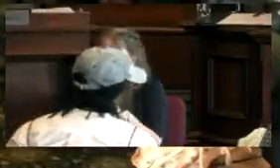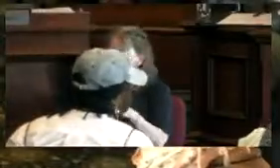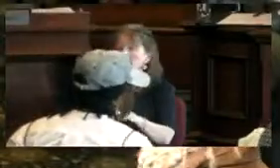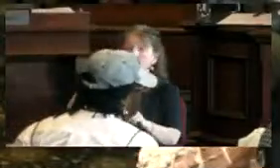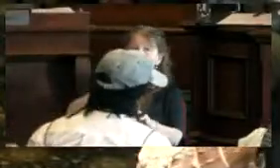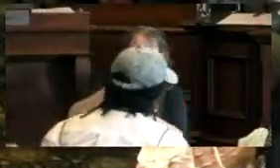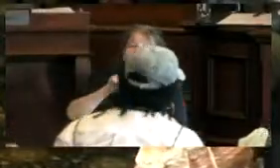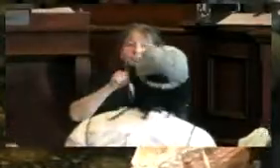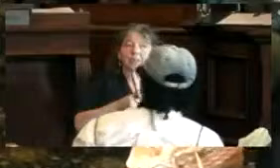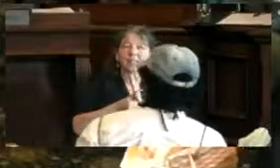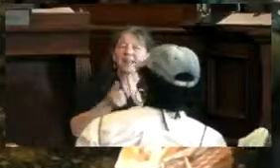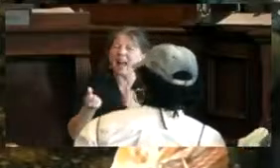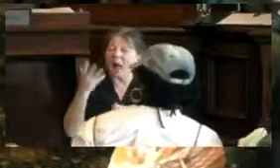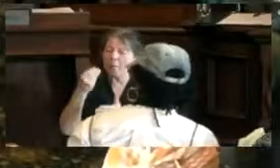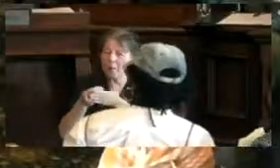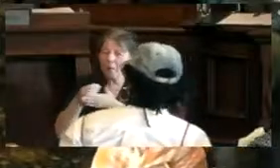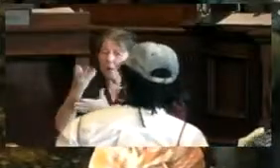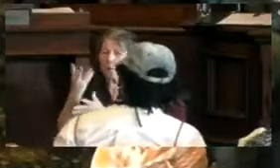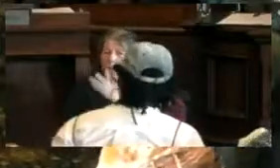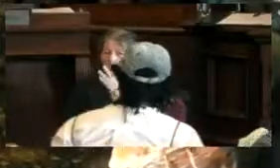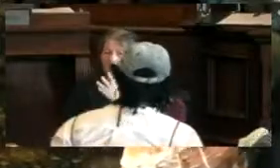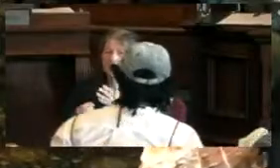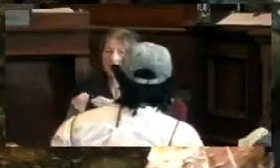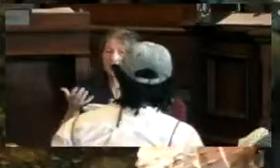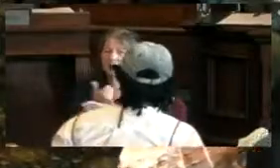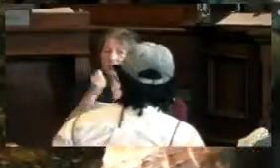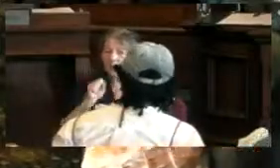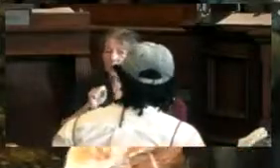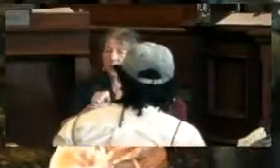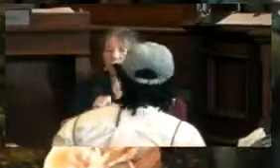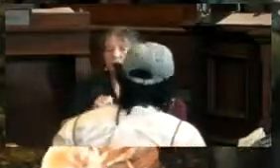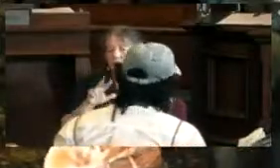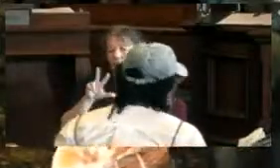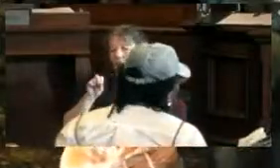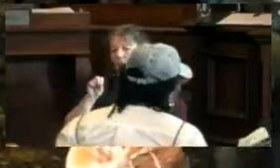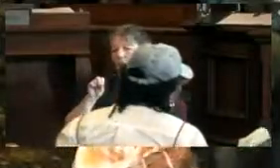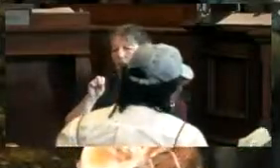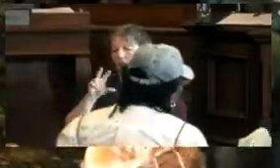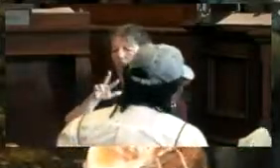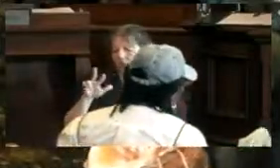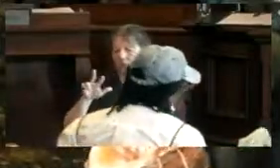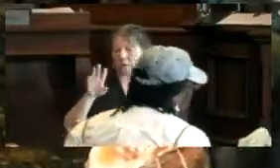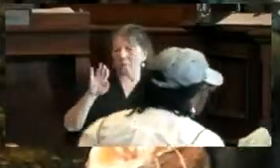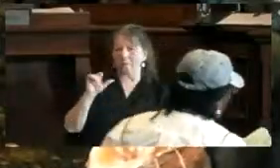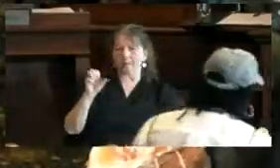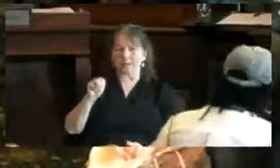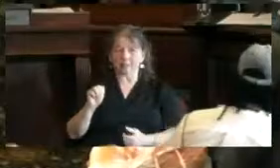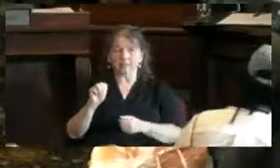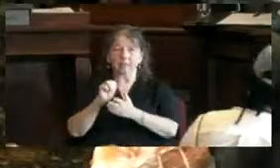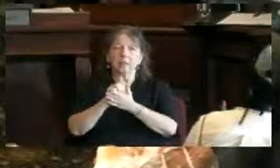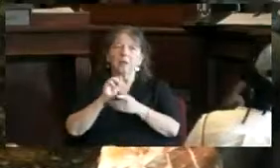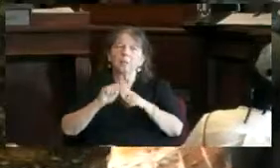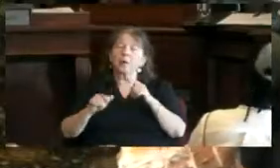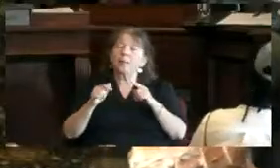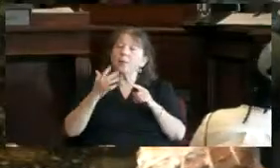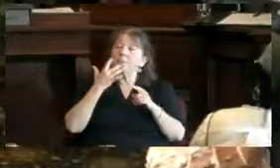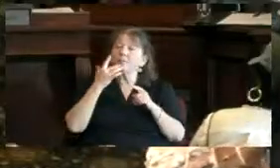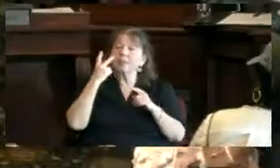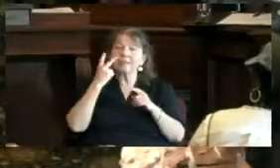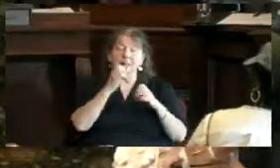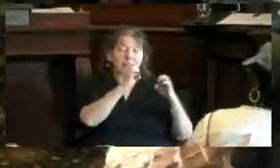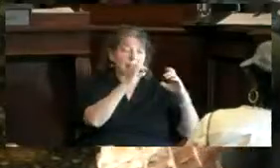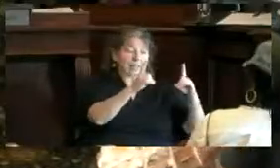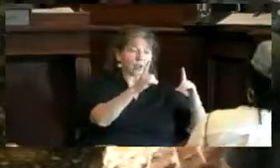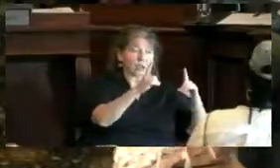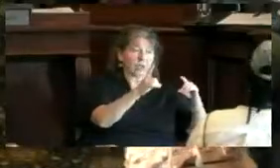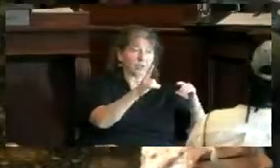it's 33 billion in lost wages, but to directly impact, I would love to see an overlapping map between